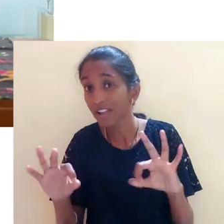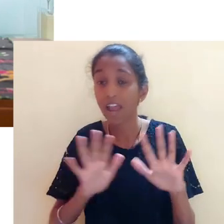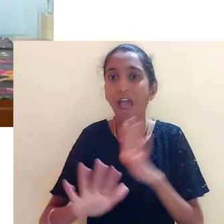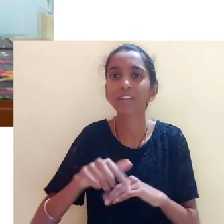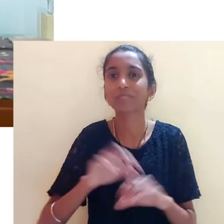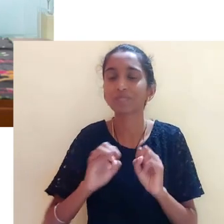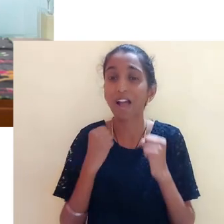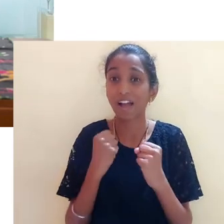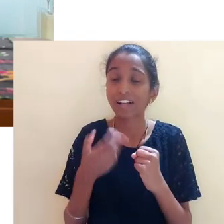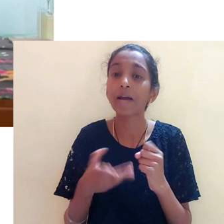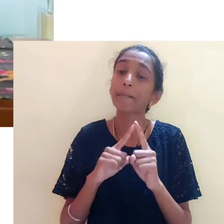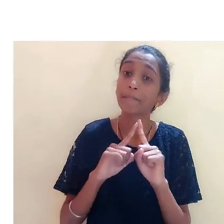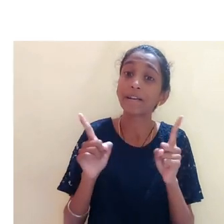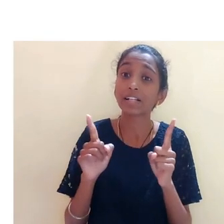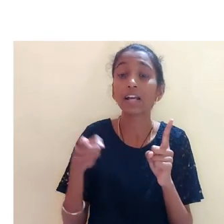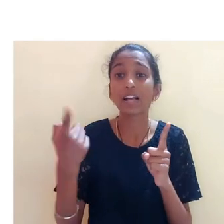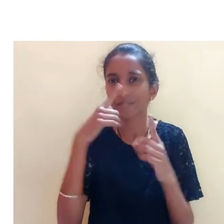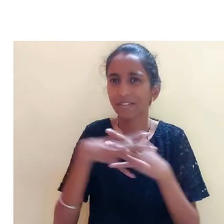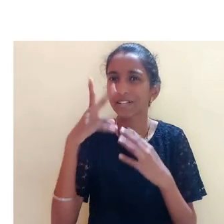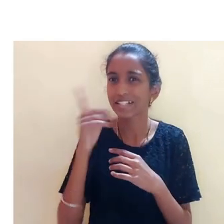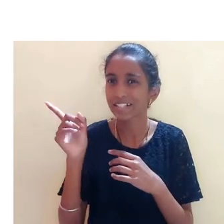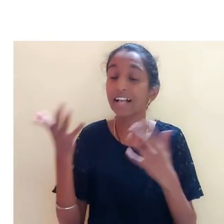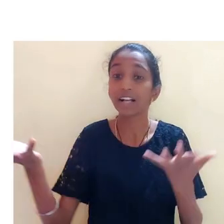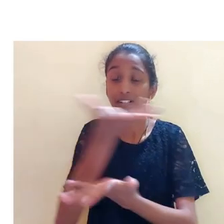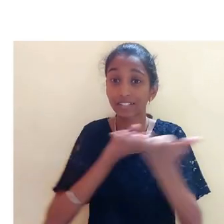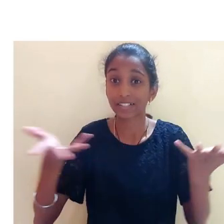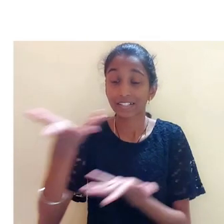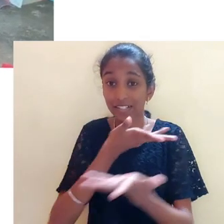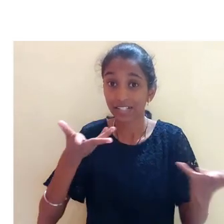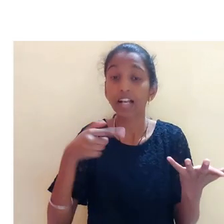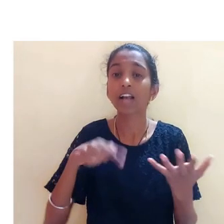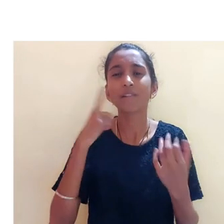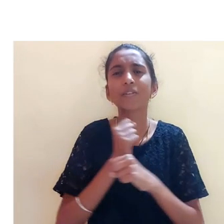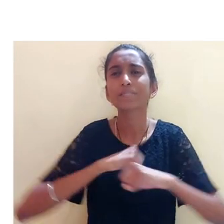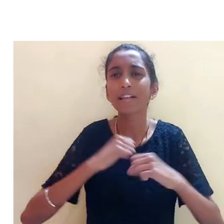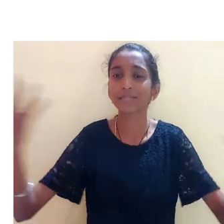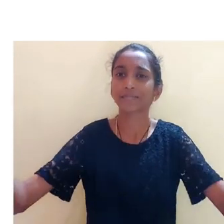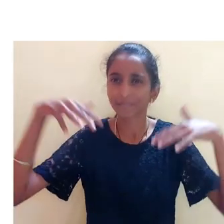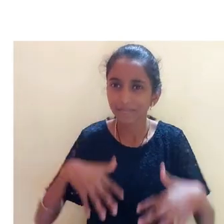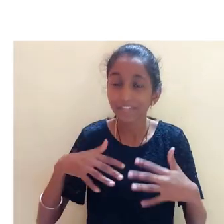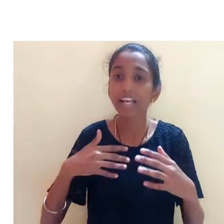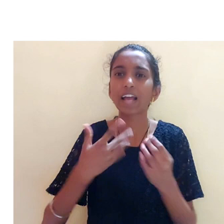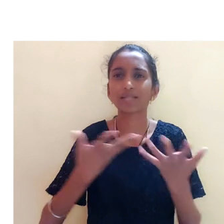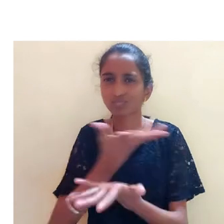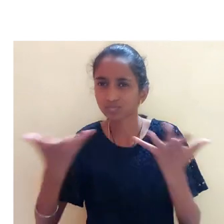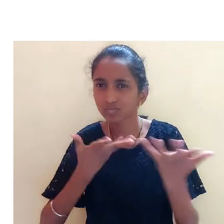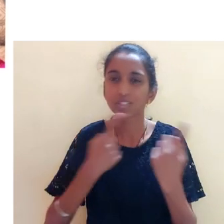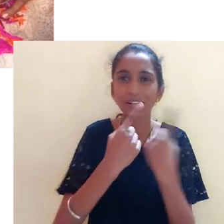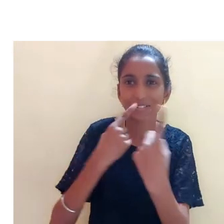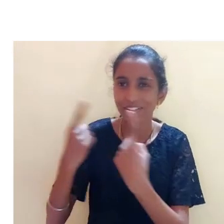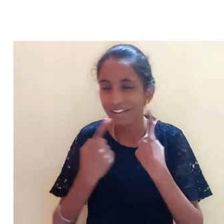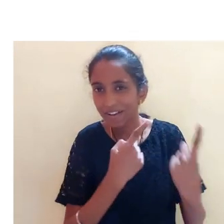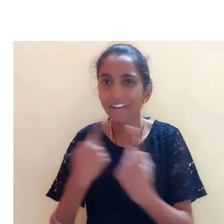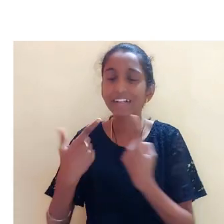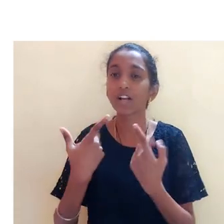activity, but they kind of had like, you know, it was also space for them to sort of unwind, to talk to each